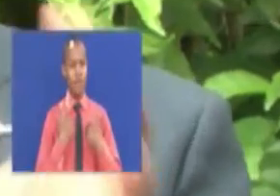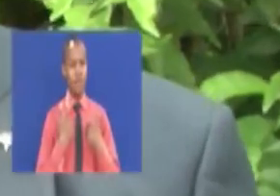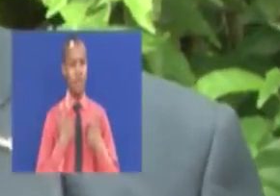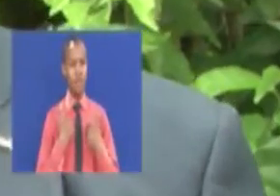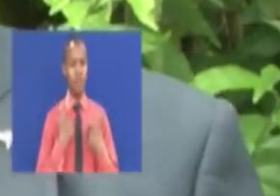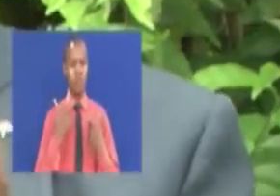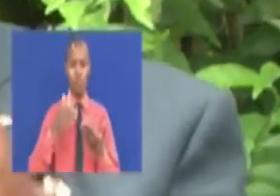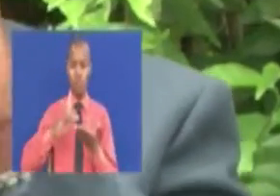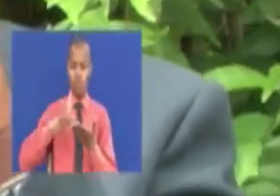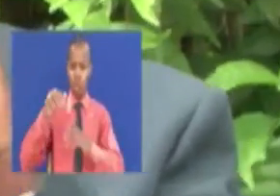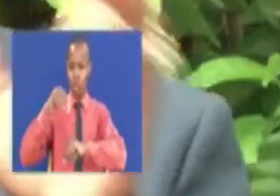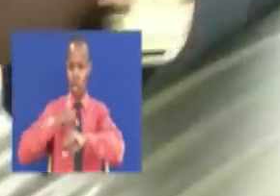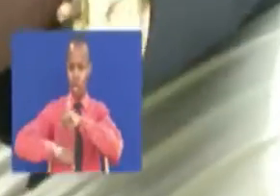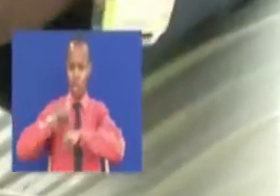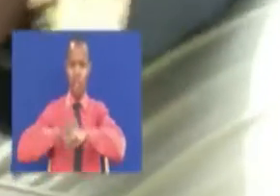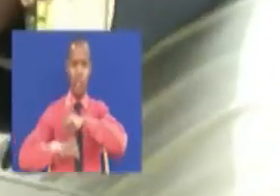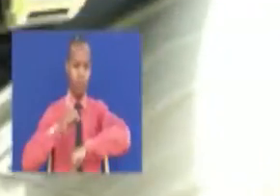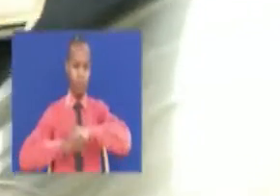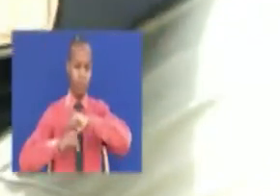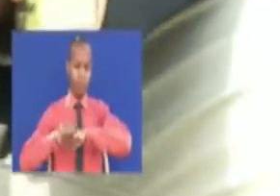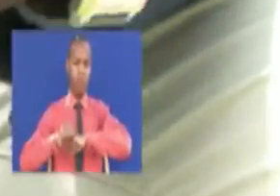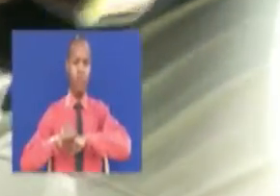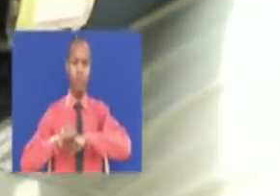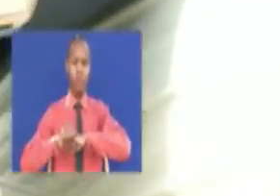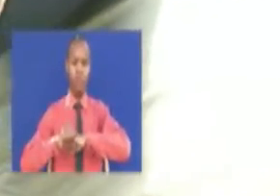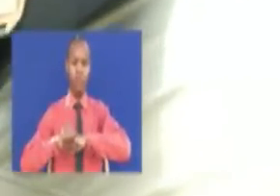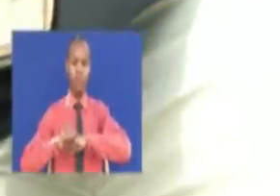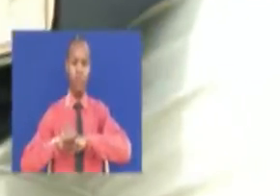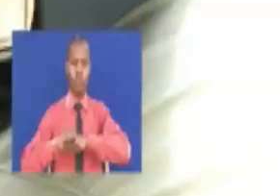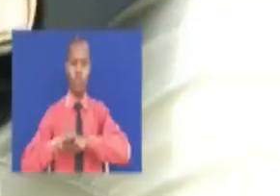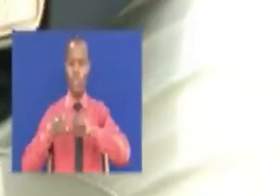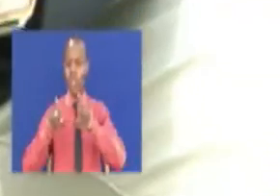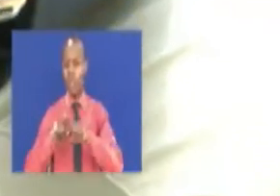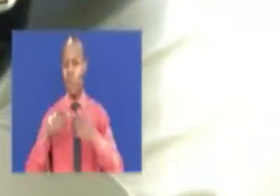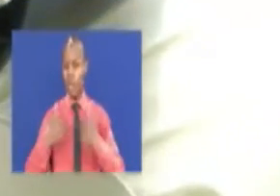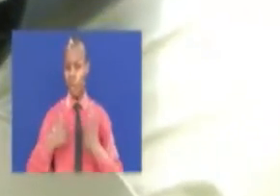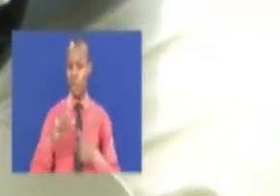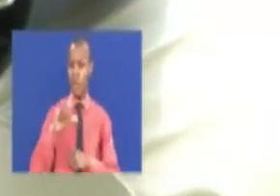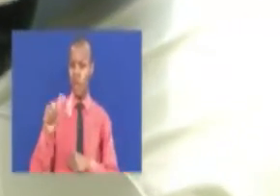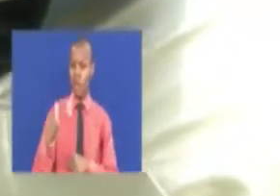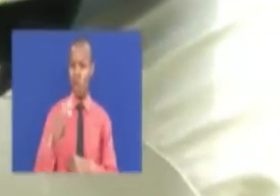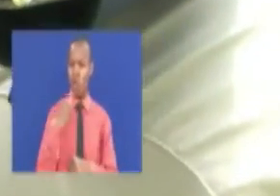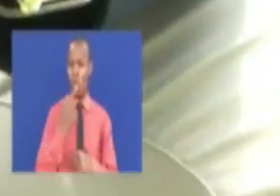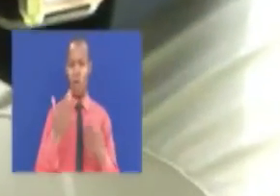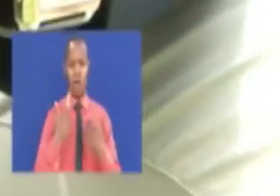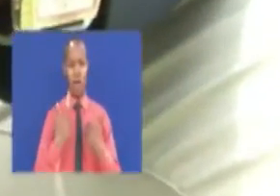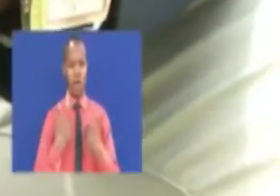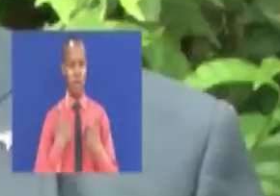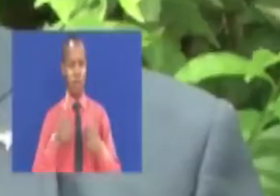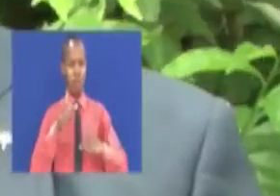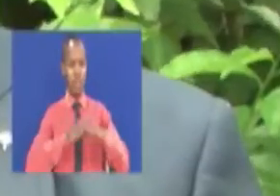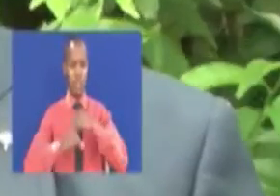functioning capacity and cognitive capacities, unlike others who are giving out